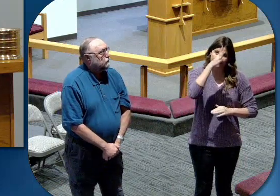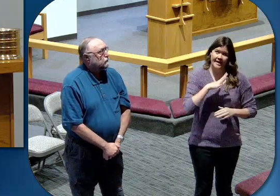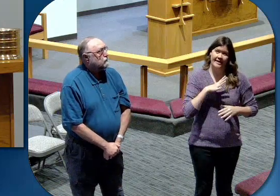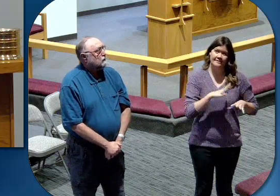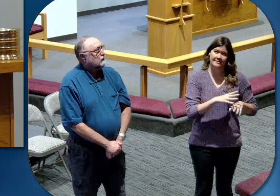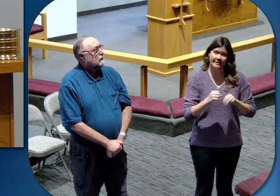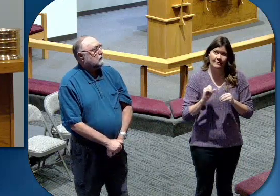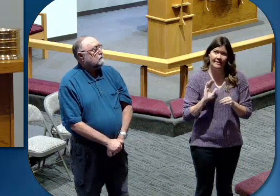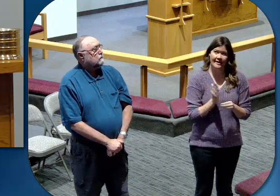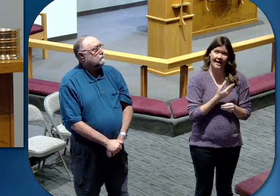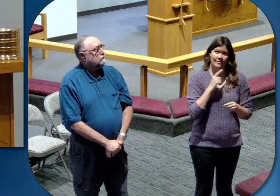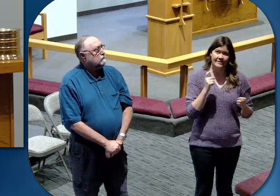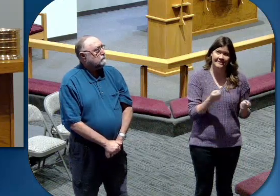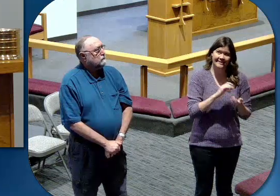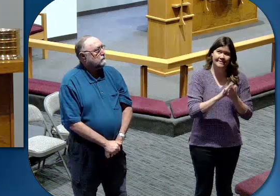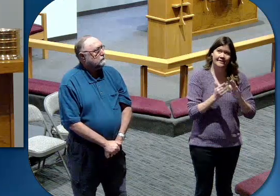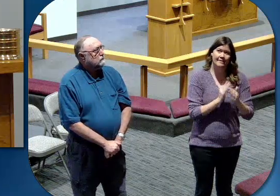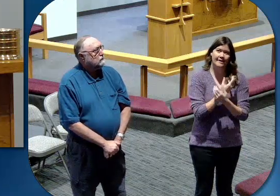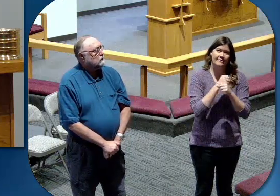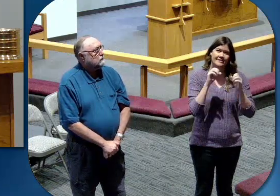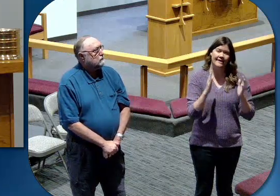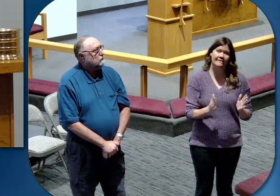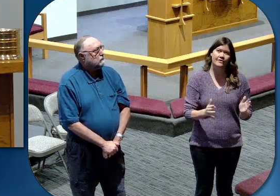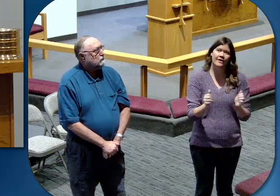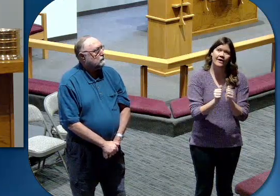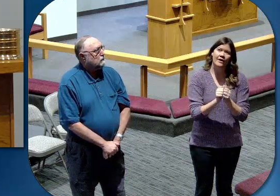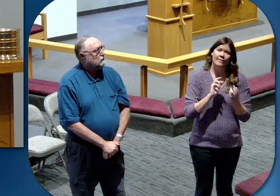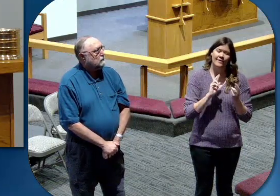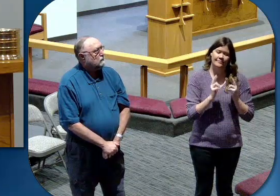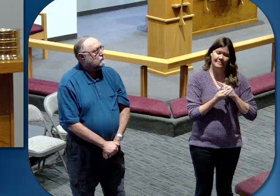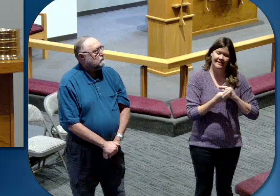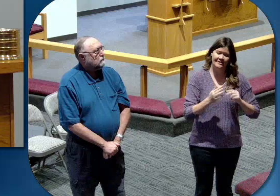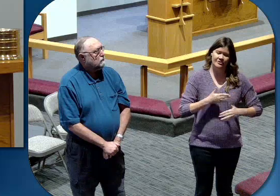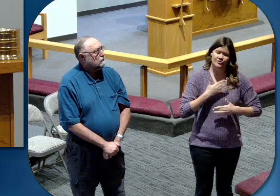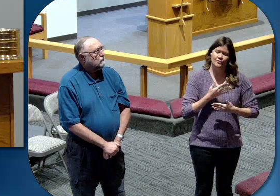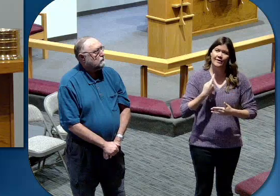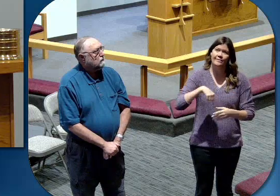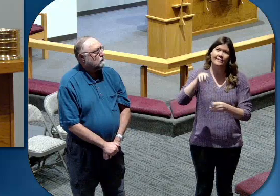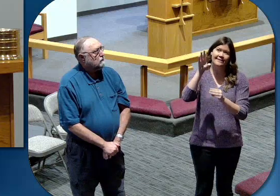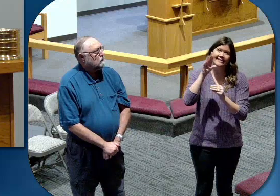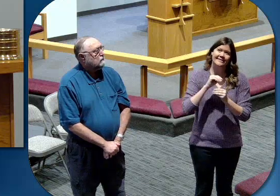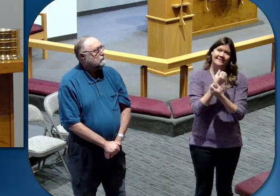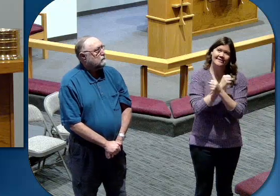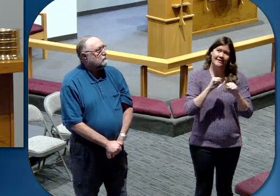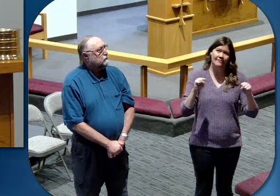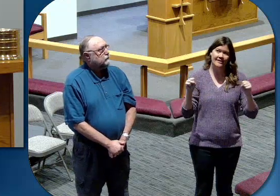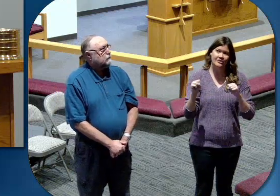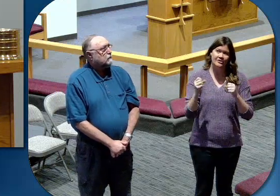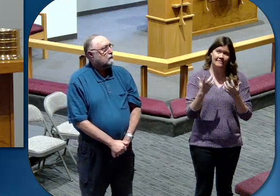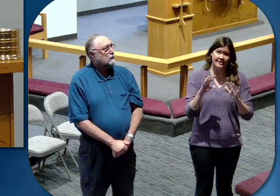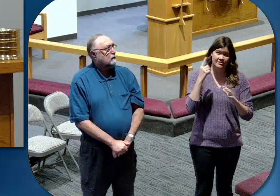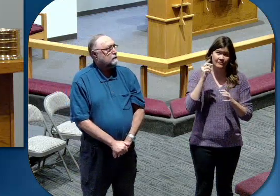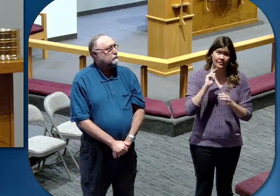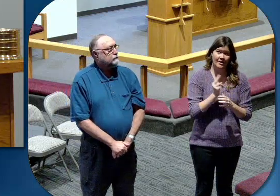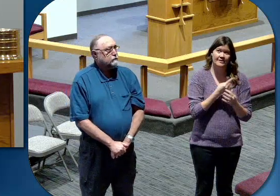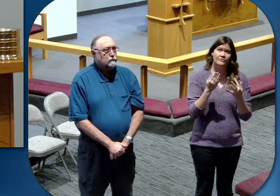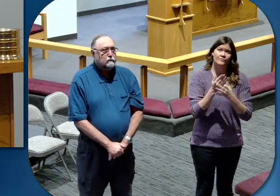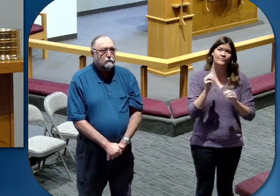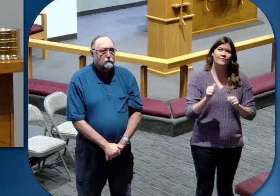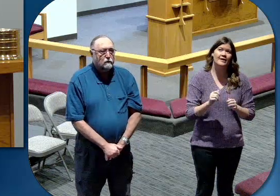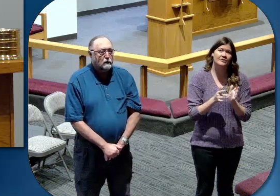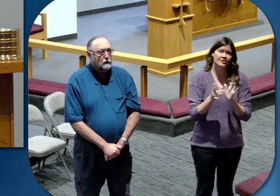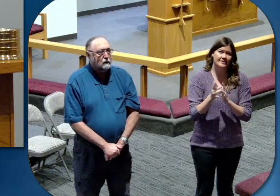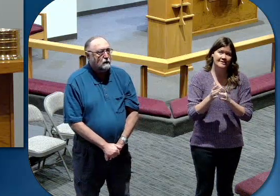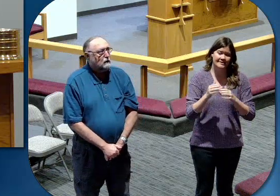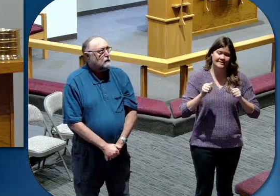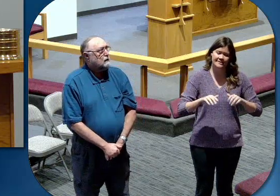sin and be our Savior. With repentant joy, we receive the salvation accomplished for us by the all-availing sacrifice